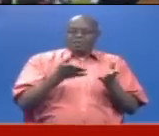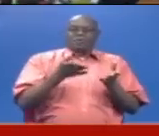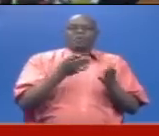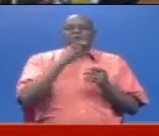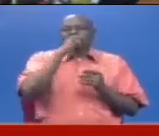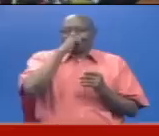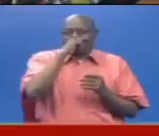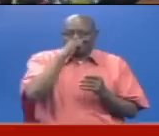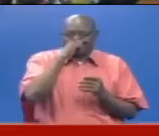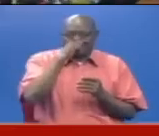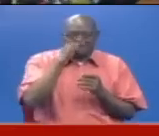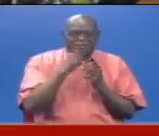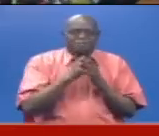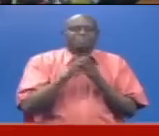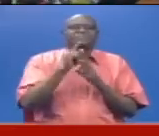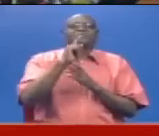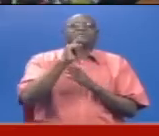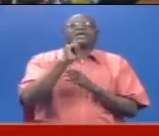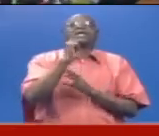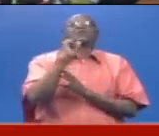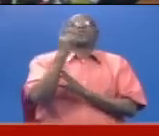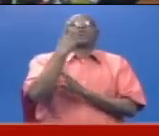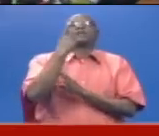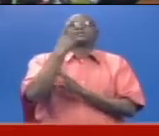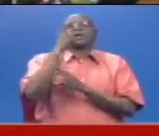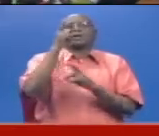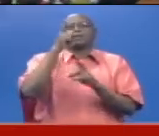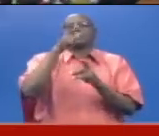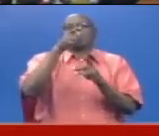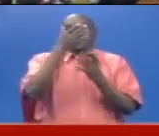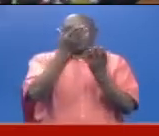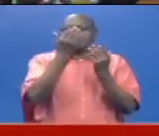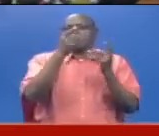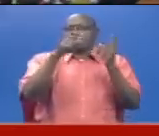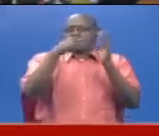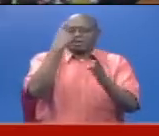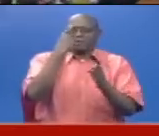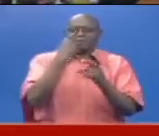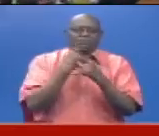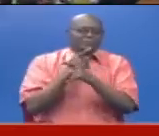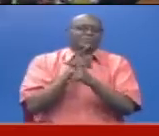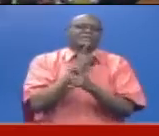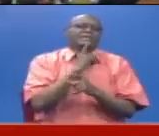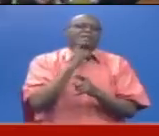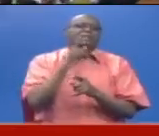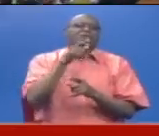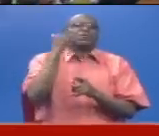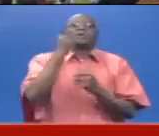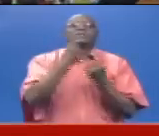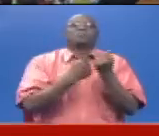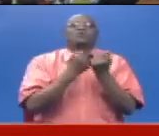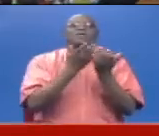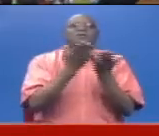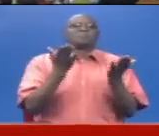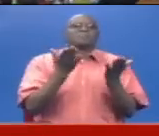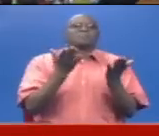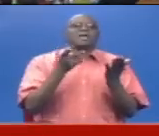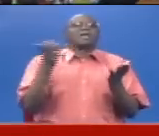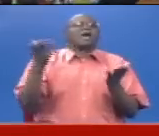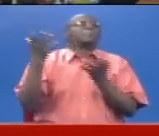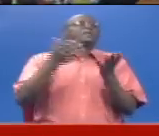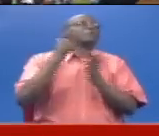he says that Kenya Kwanza projected to win, and that's why he supports them. I think now he's playing politics, mm. you